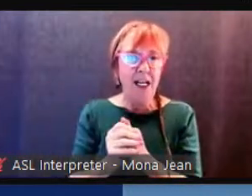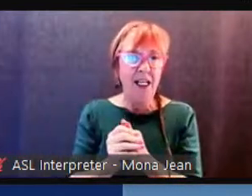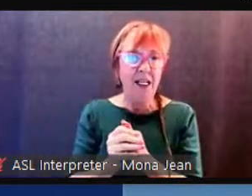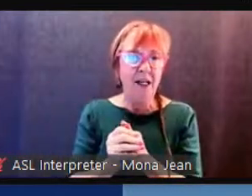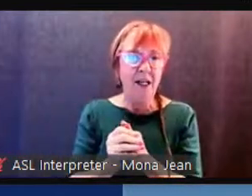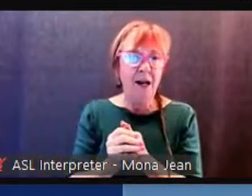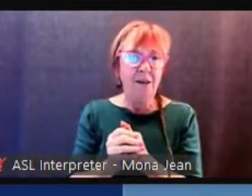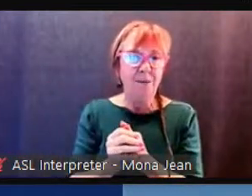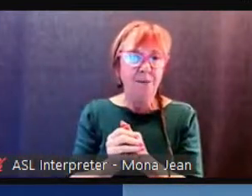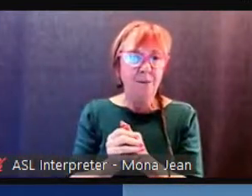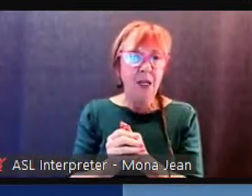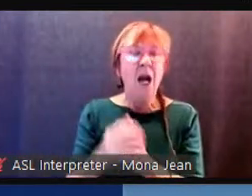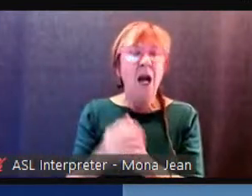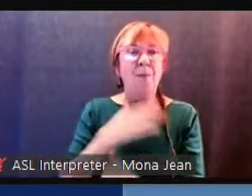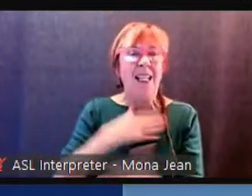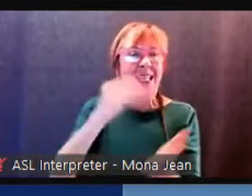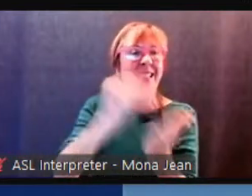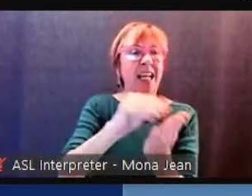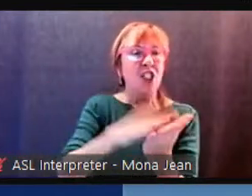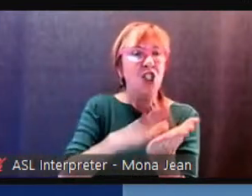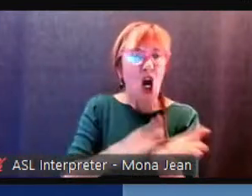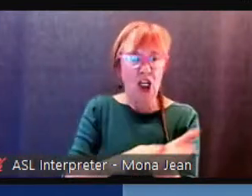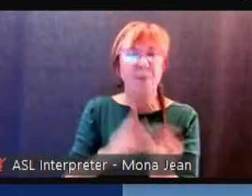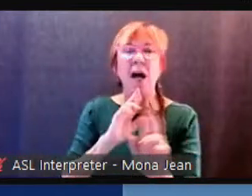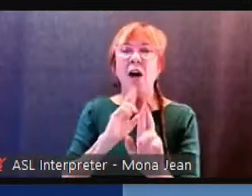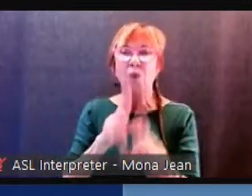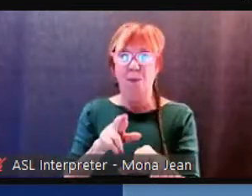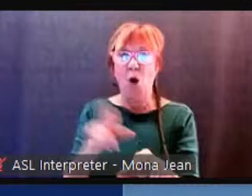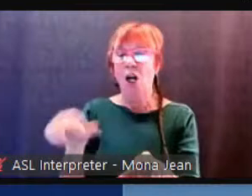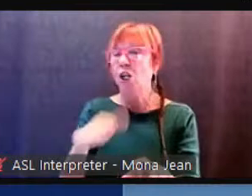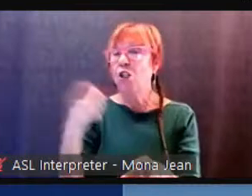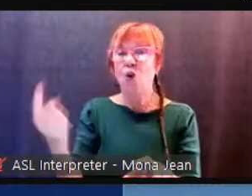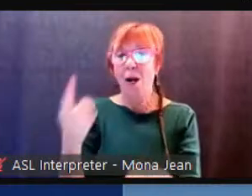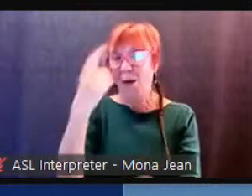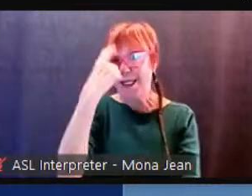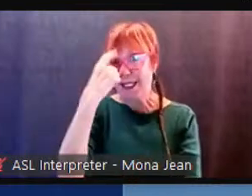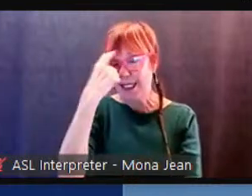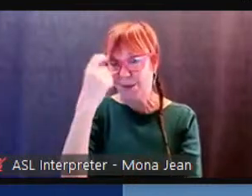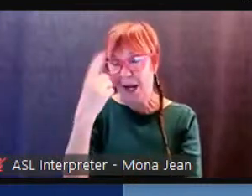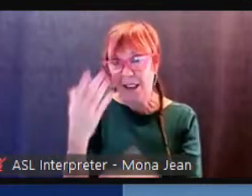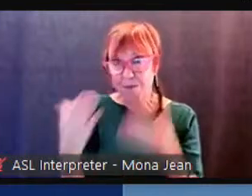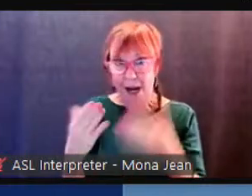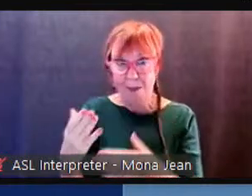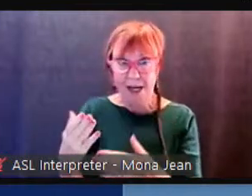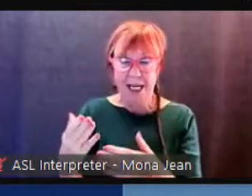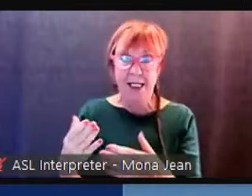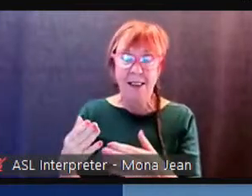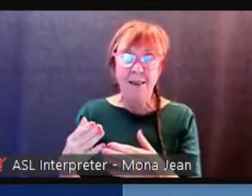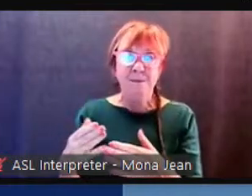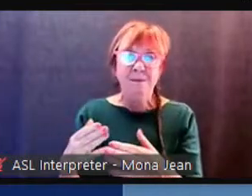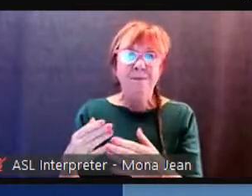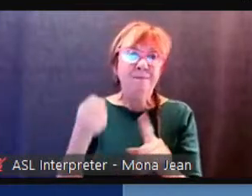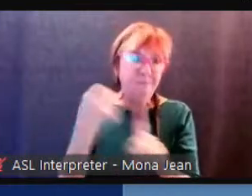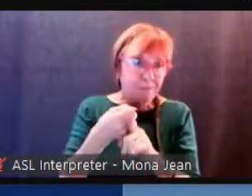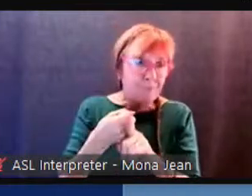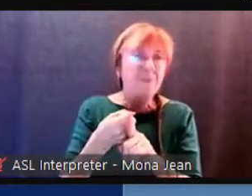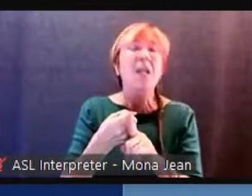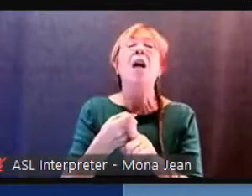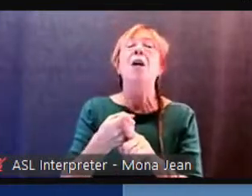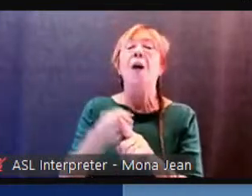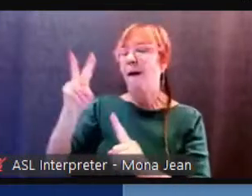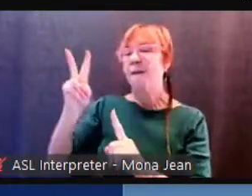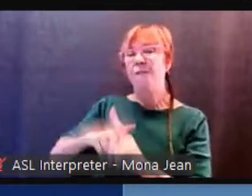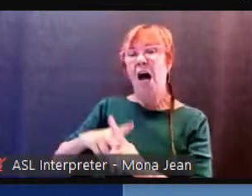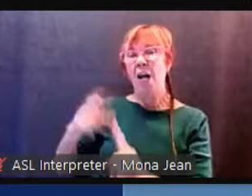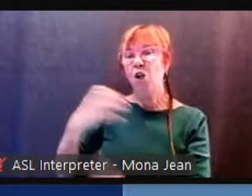result, please document and report. So anyone who suspects that they may be a victim of price gouging, you can file a